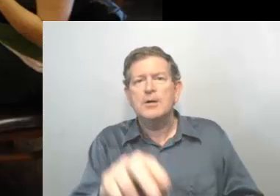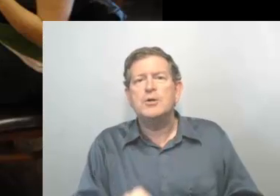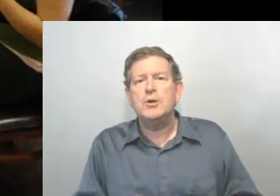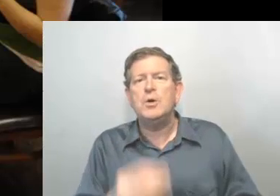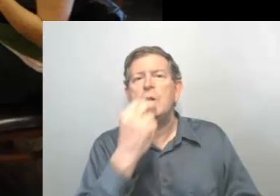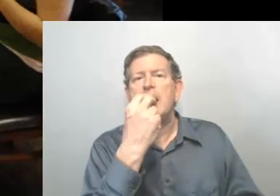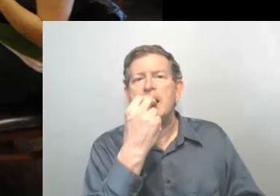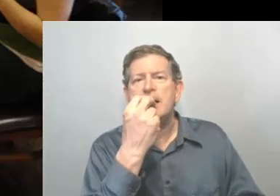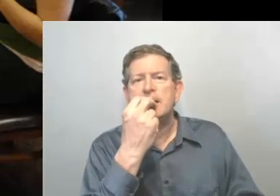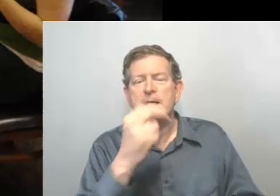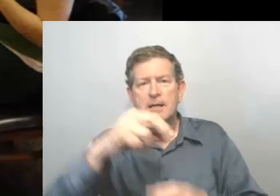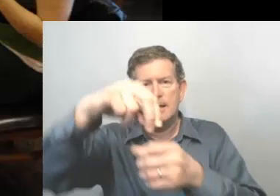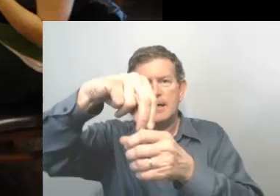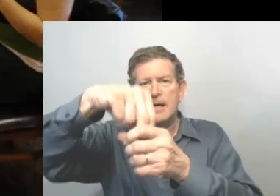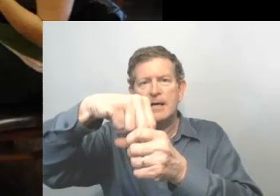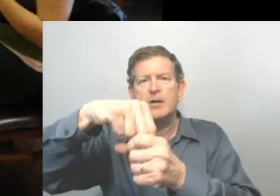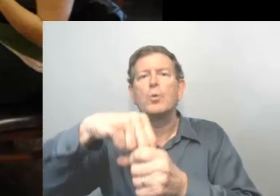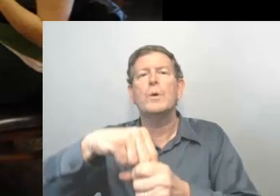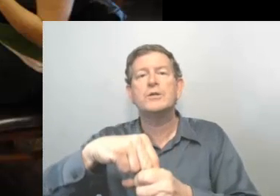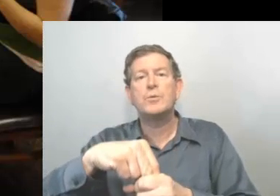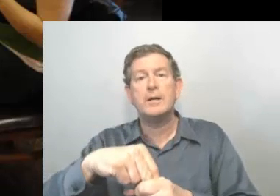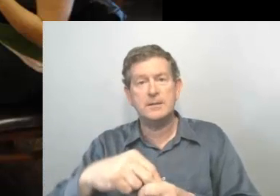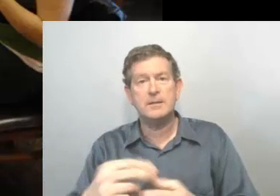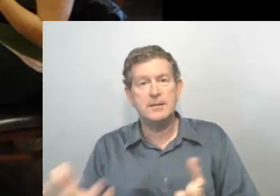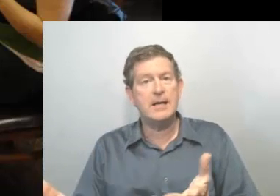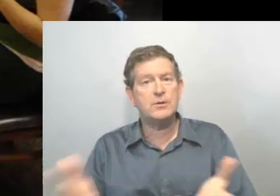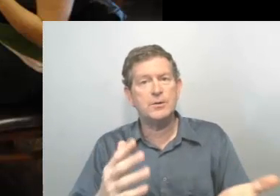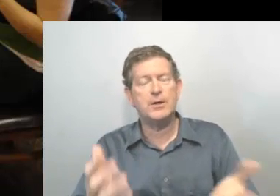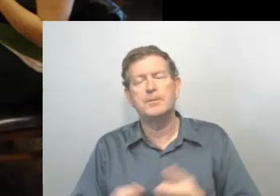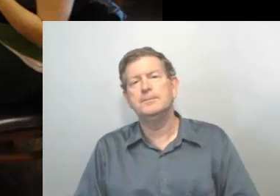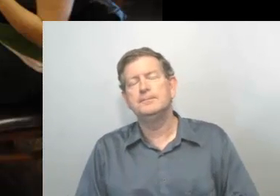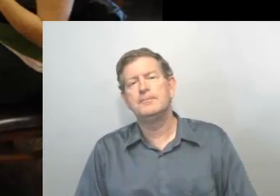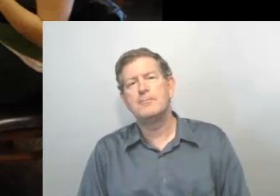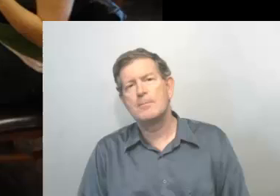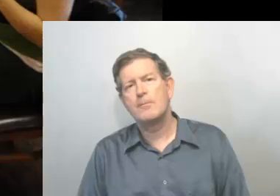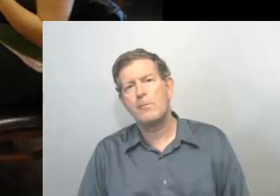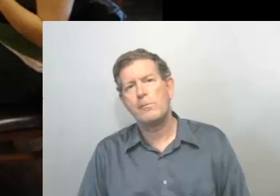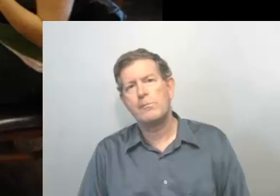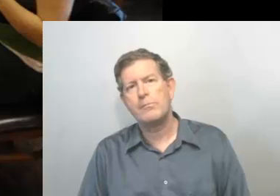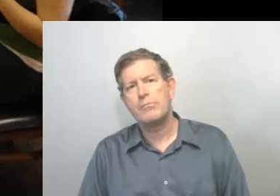you eat in restaurants? Yes or no?